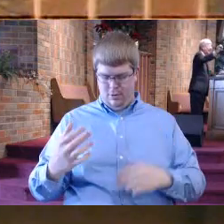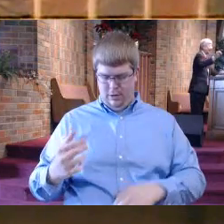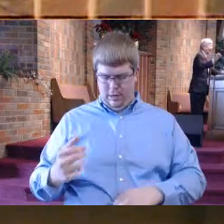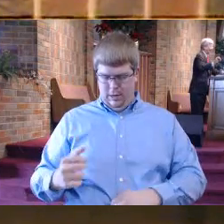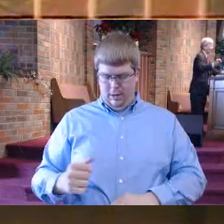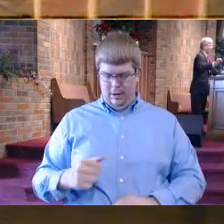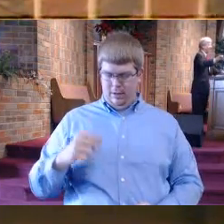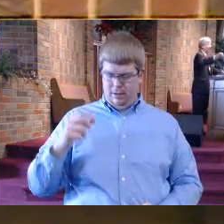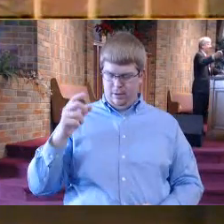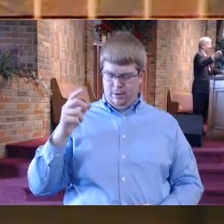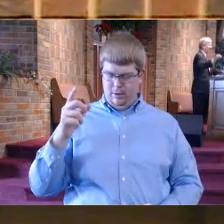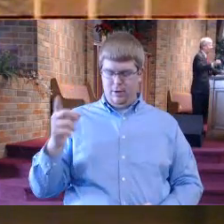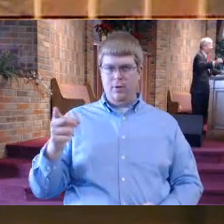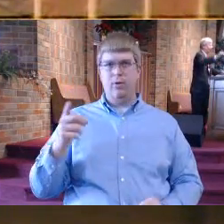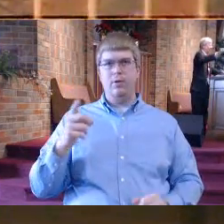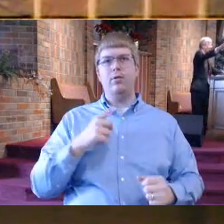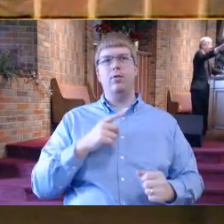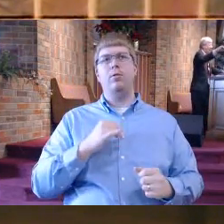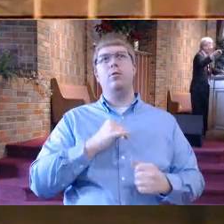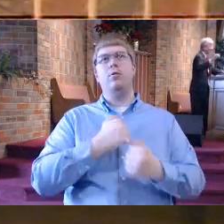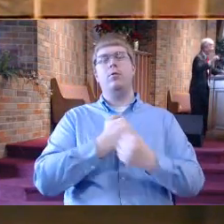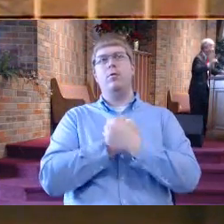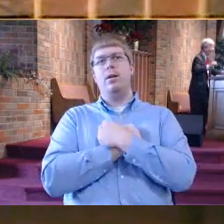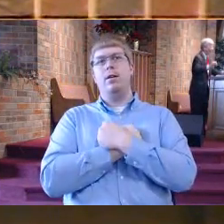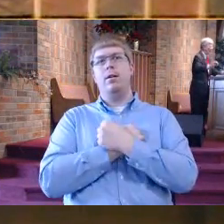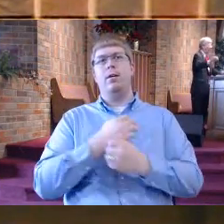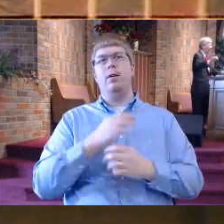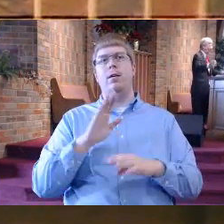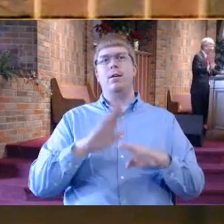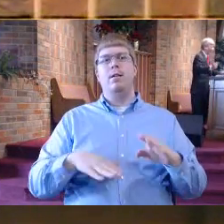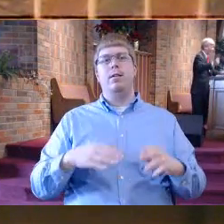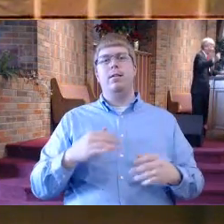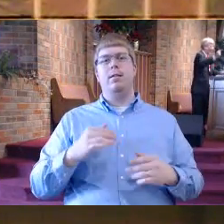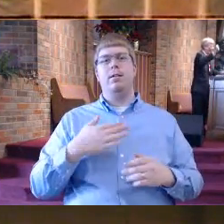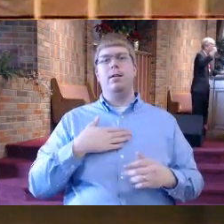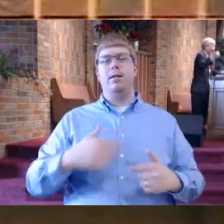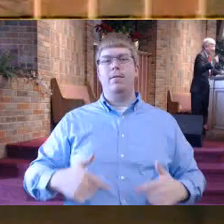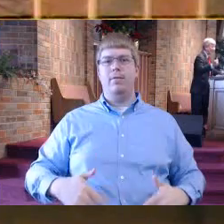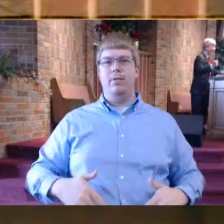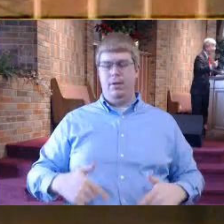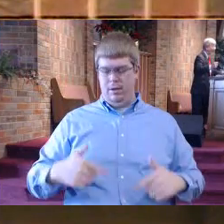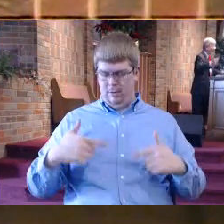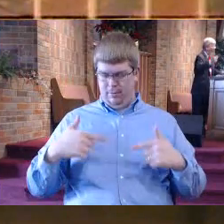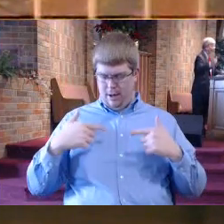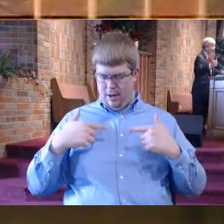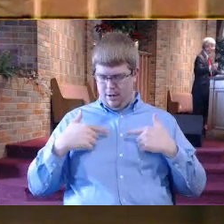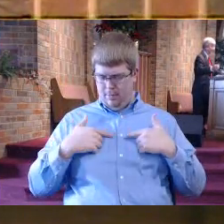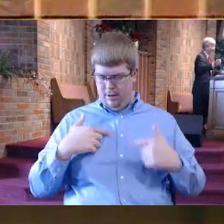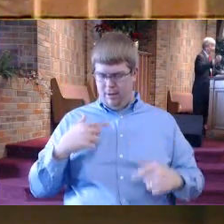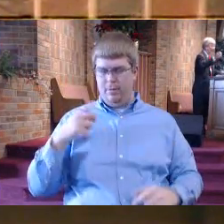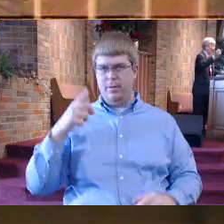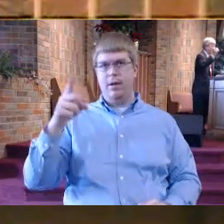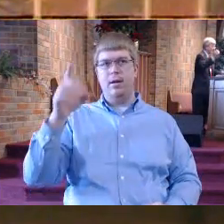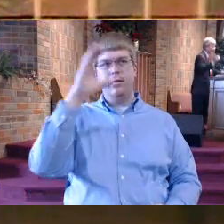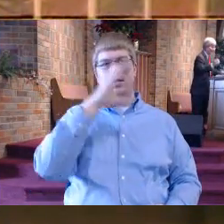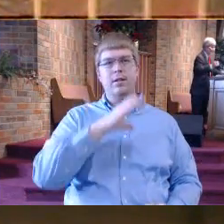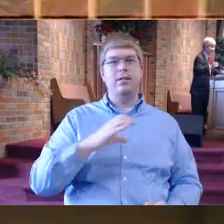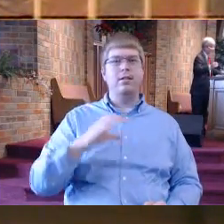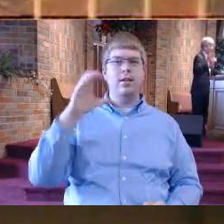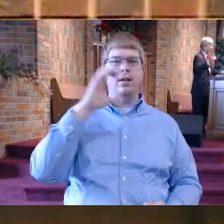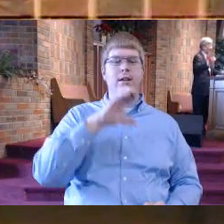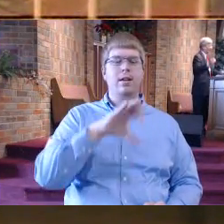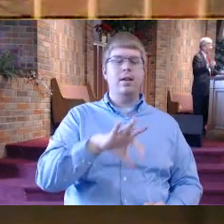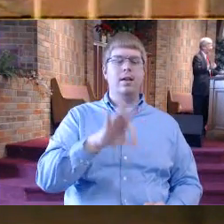flow. He's dearer to my heart than life. He found me lost